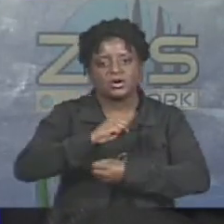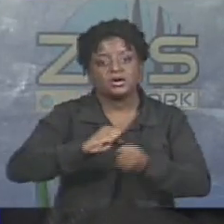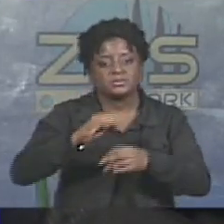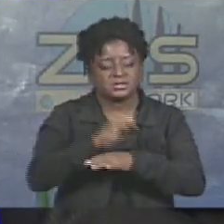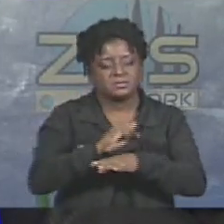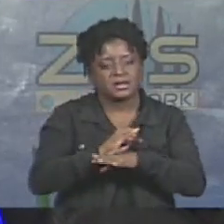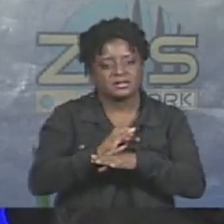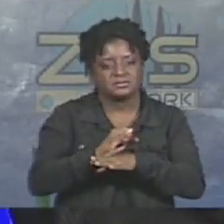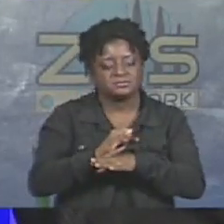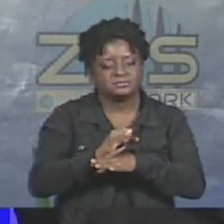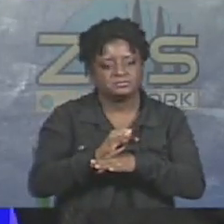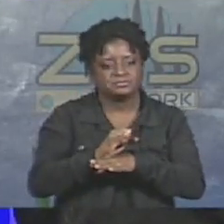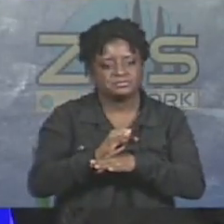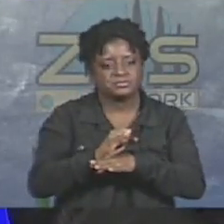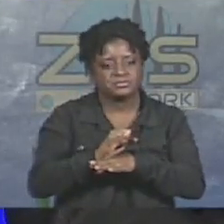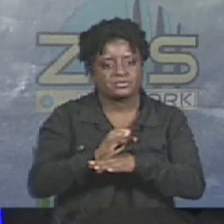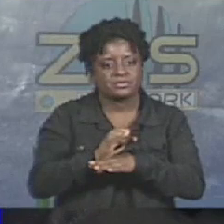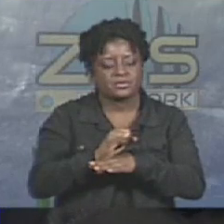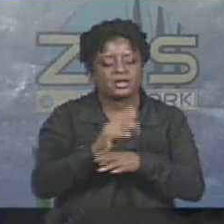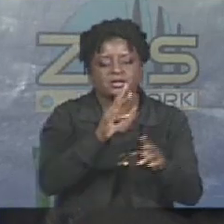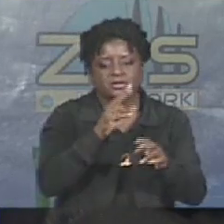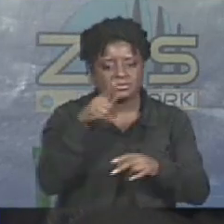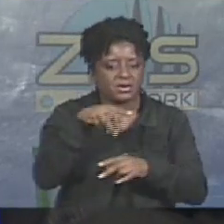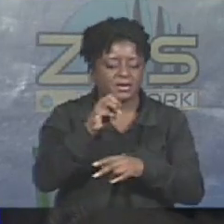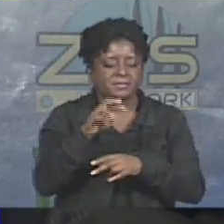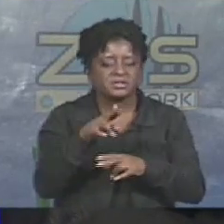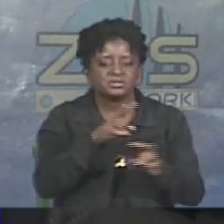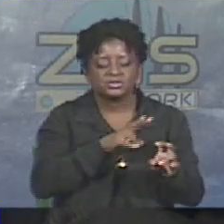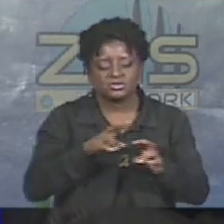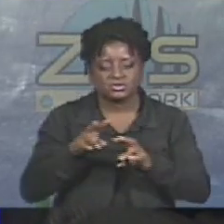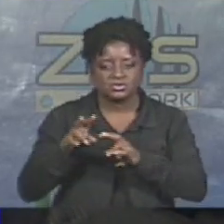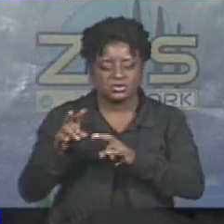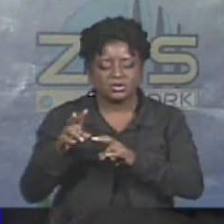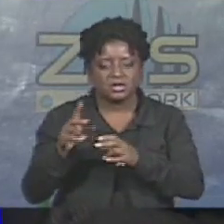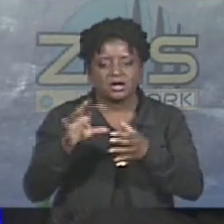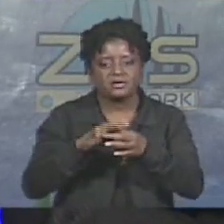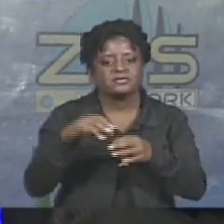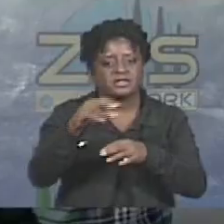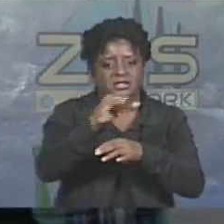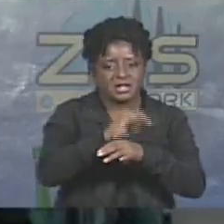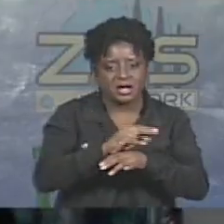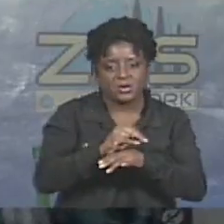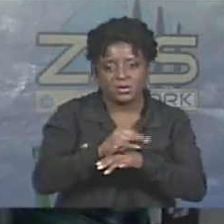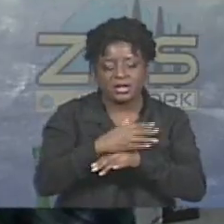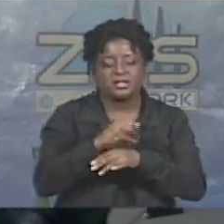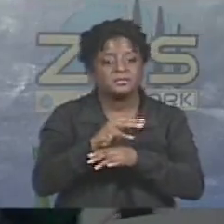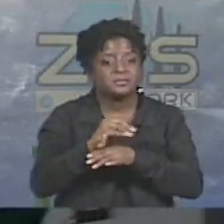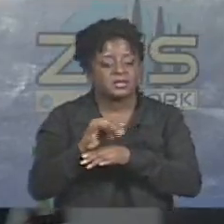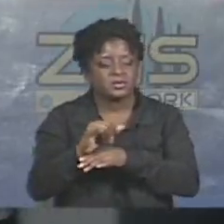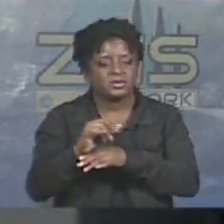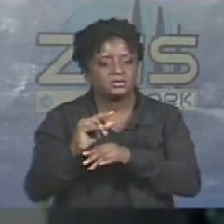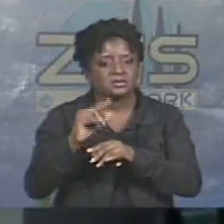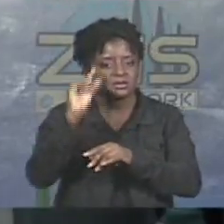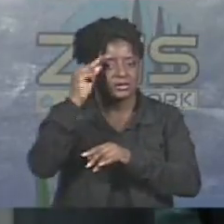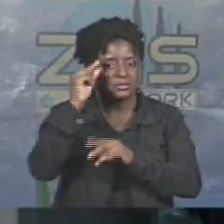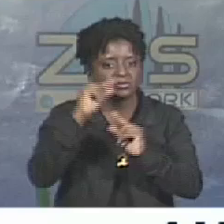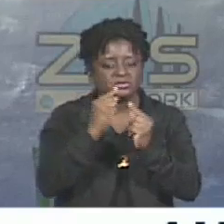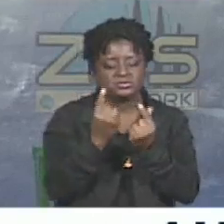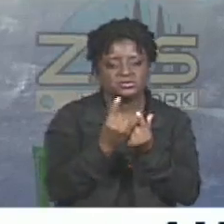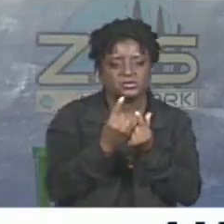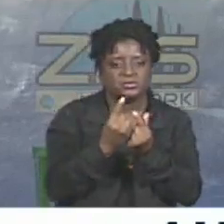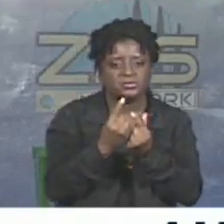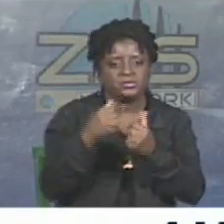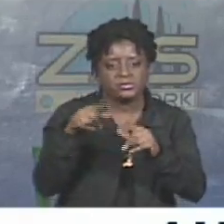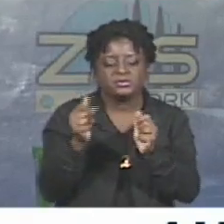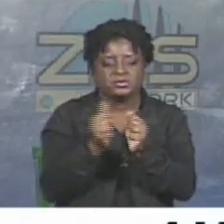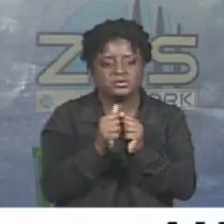Altavis Munnings tells us tonight about the Prime Minister's tour of Inagua and Mayagüana. The government delegation accompanied a group of